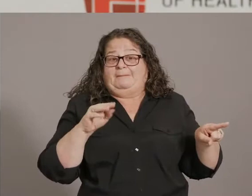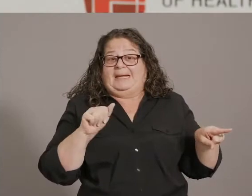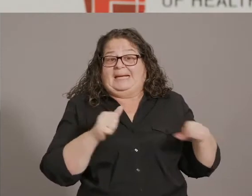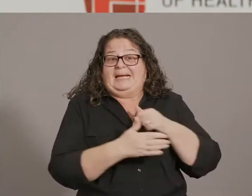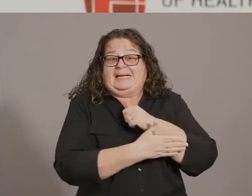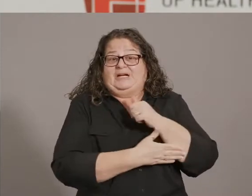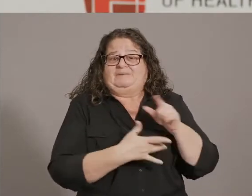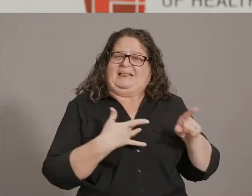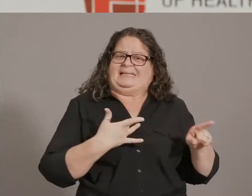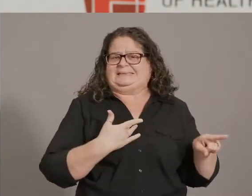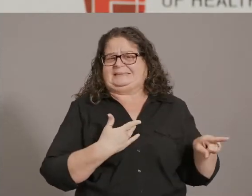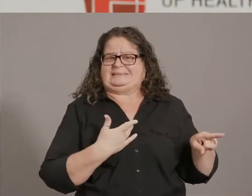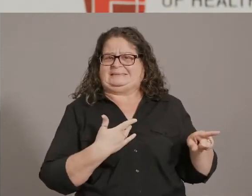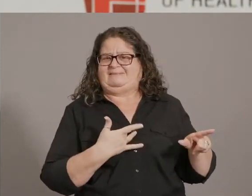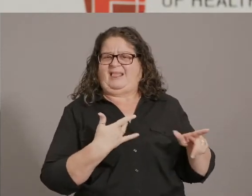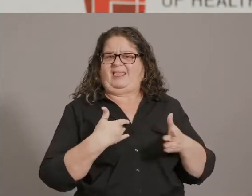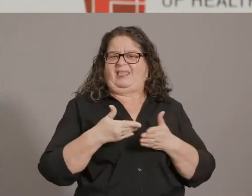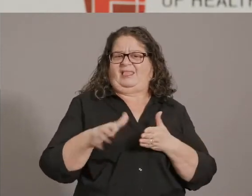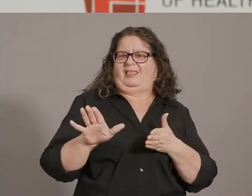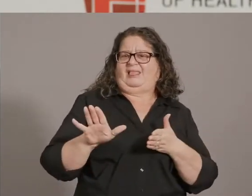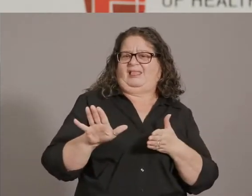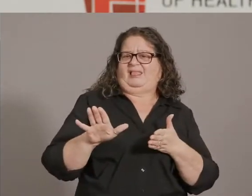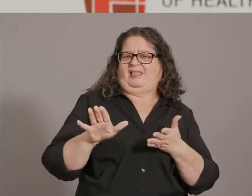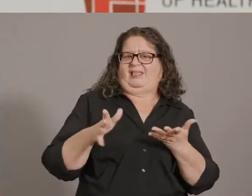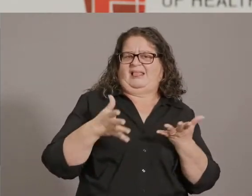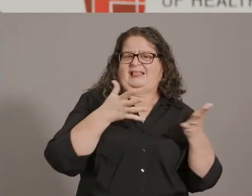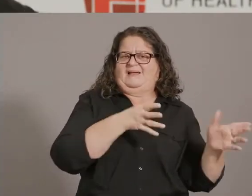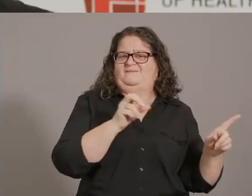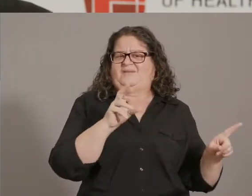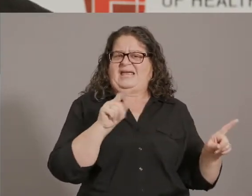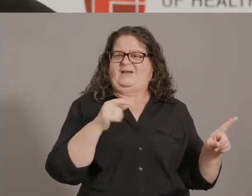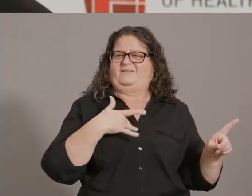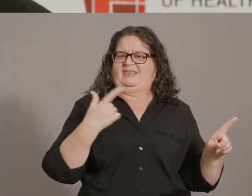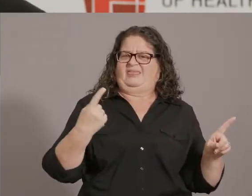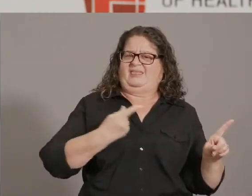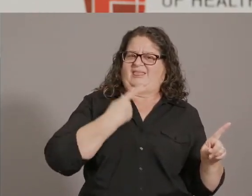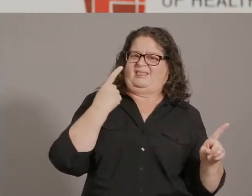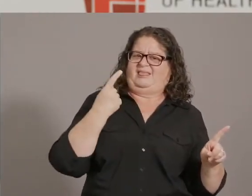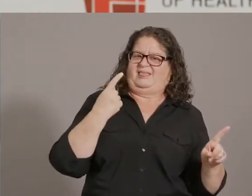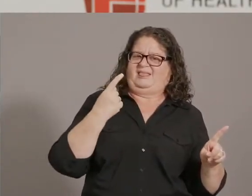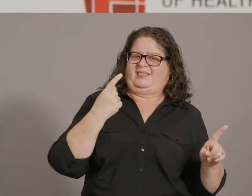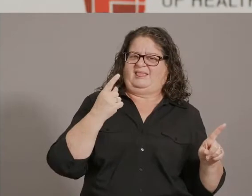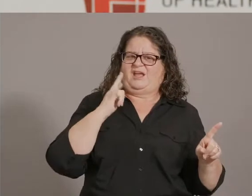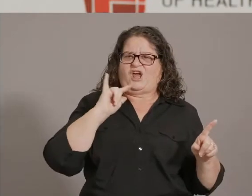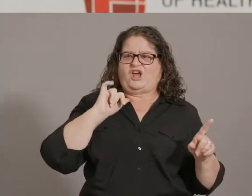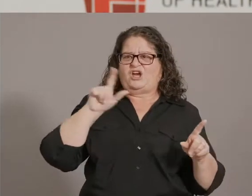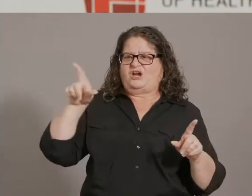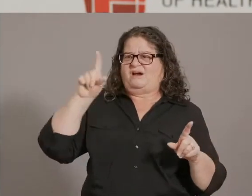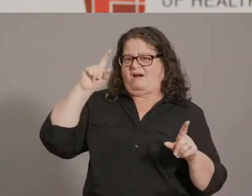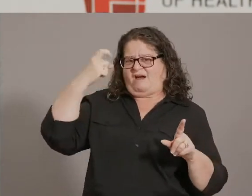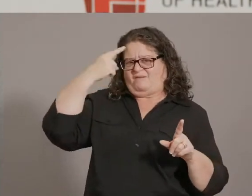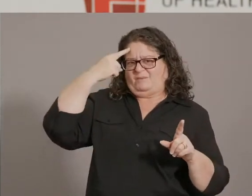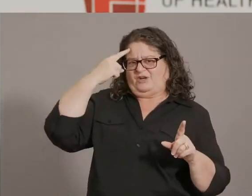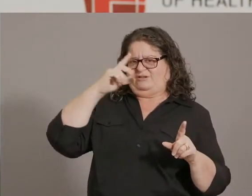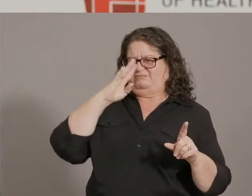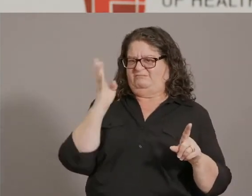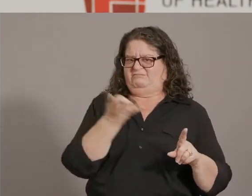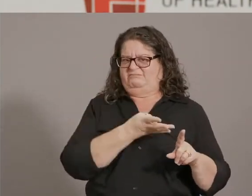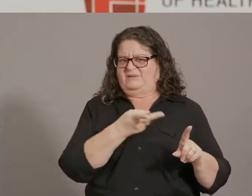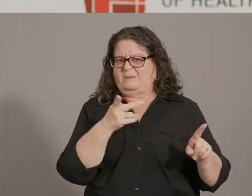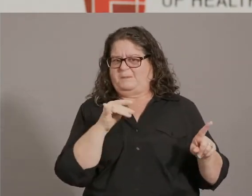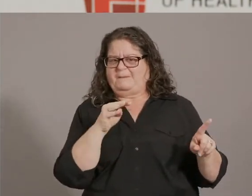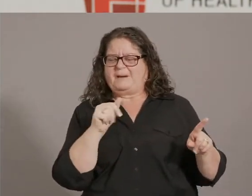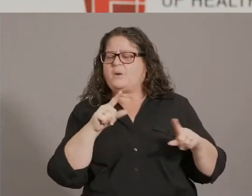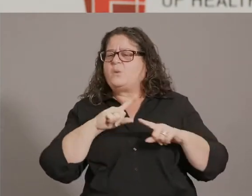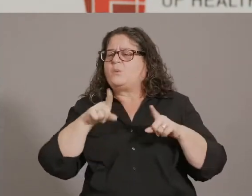a little ignored south of Gila there. So when can we expect more? So, you know, that budget it